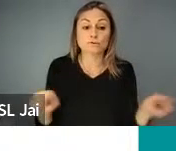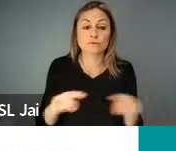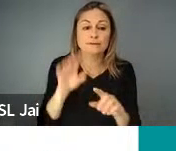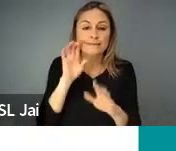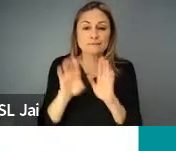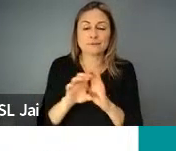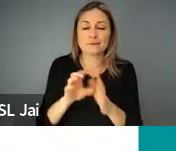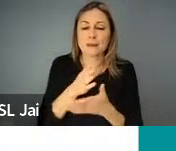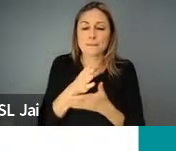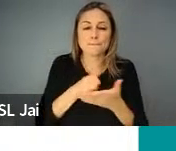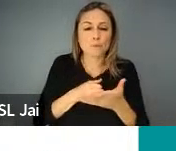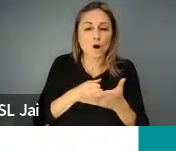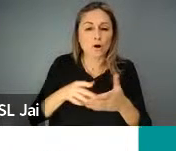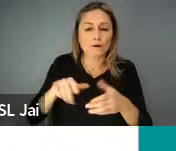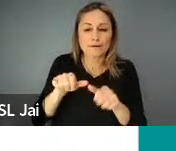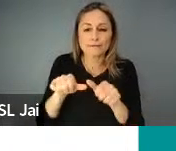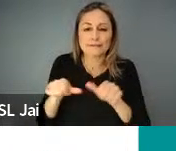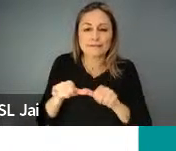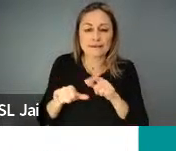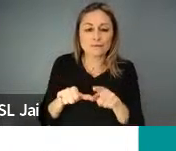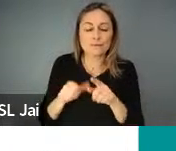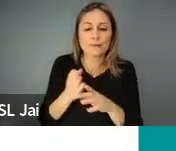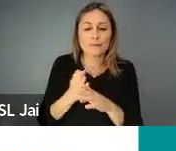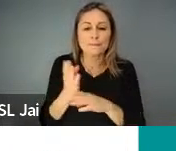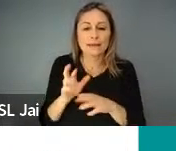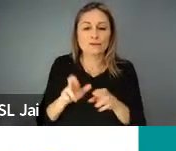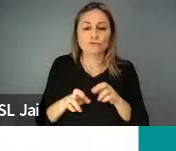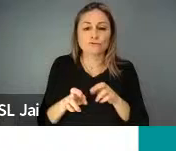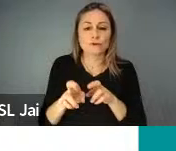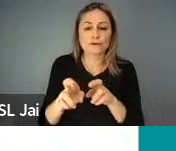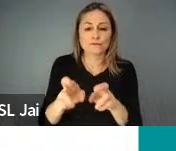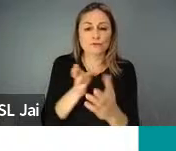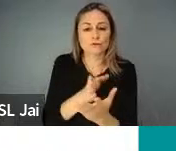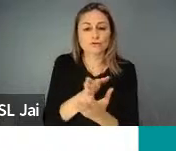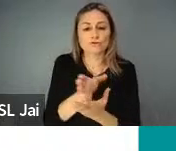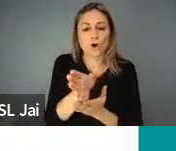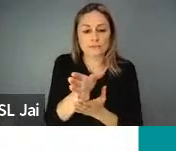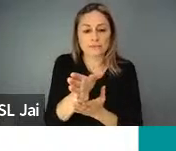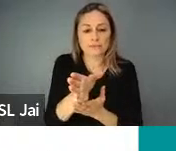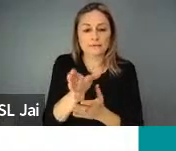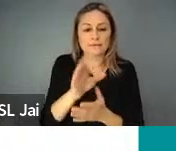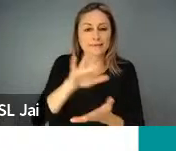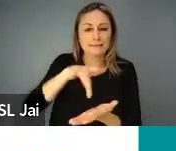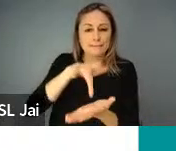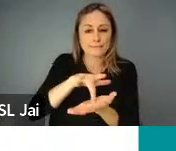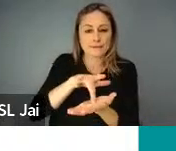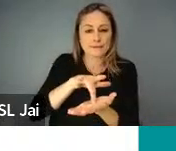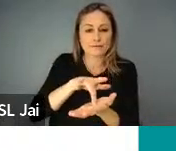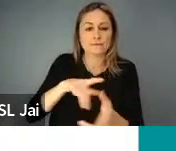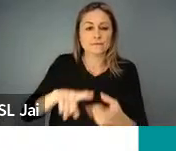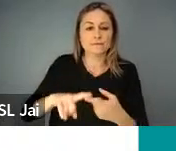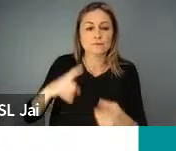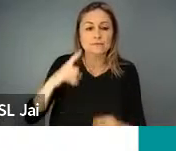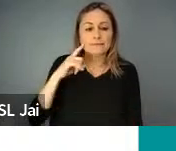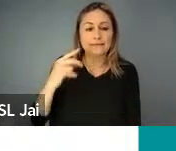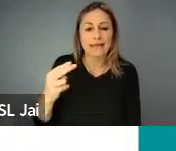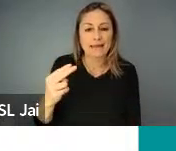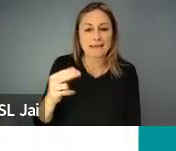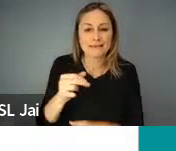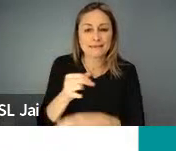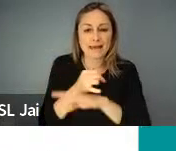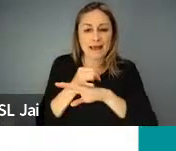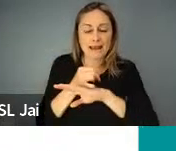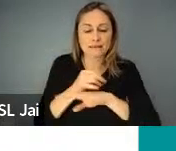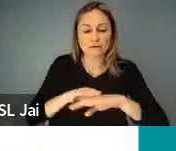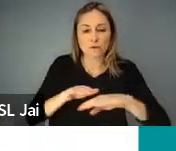of the corridor with the main river crossing in the middle of the diagram. You can see Hayden Island on the